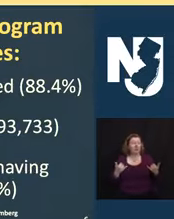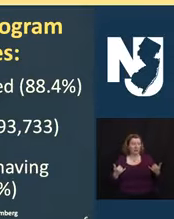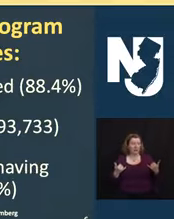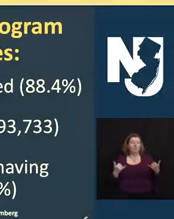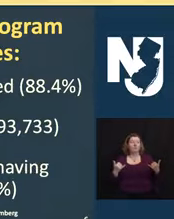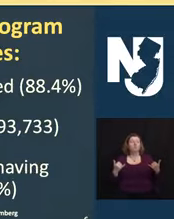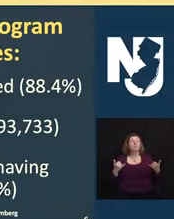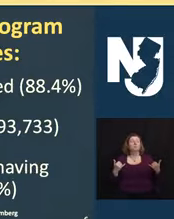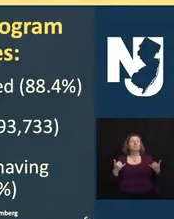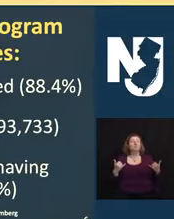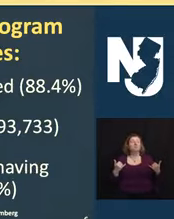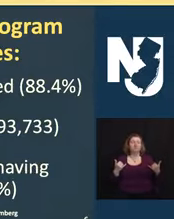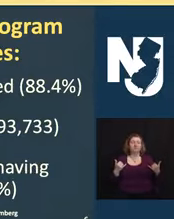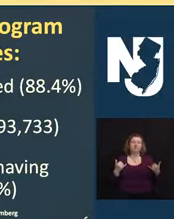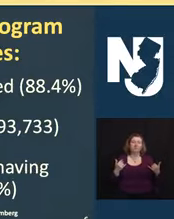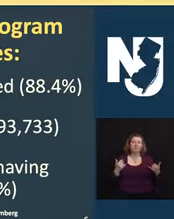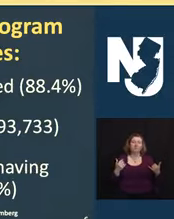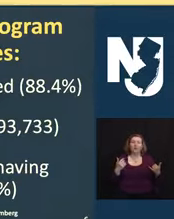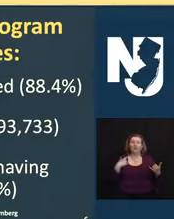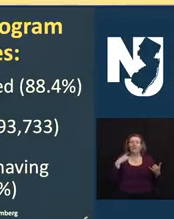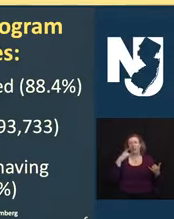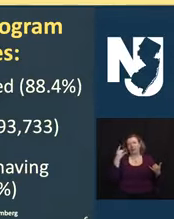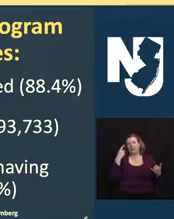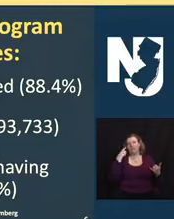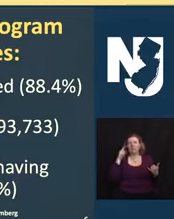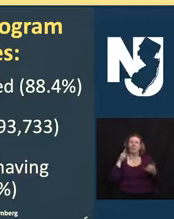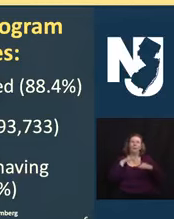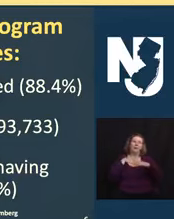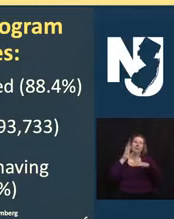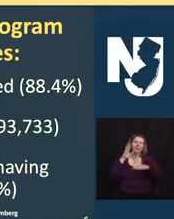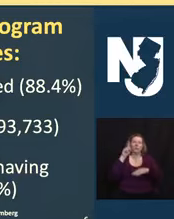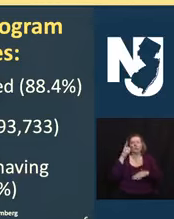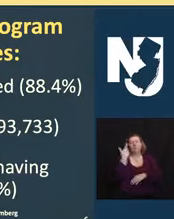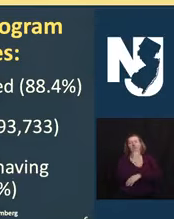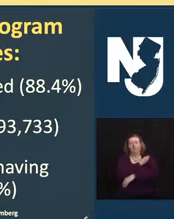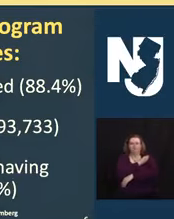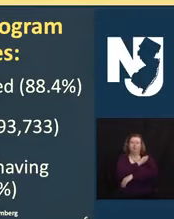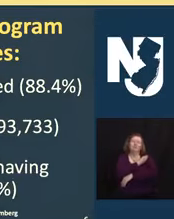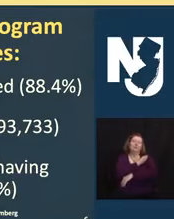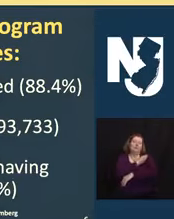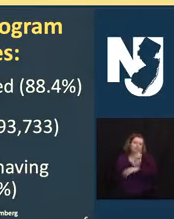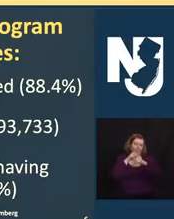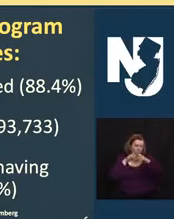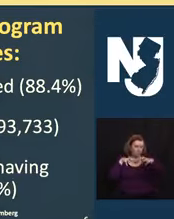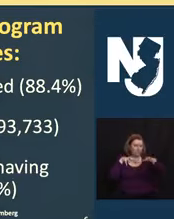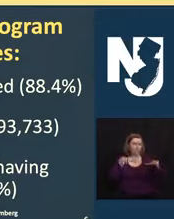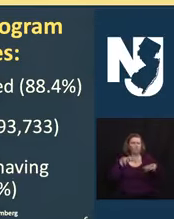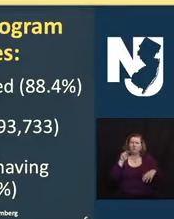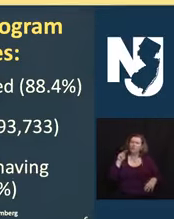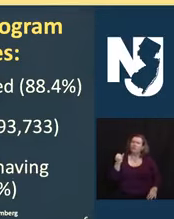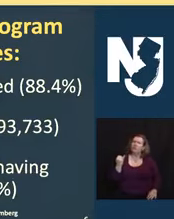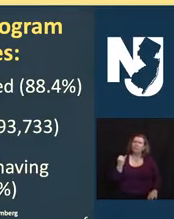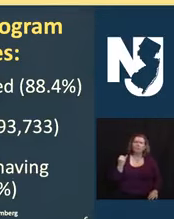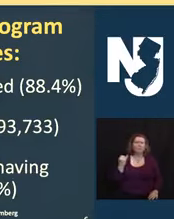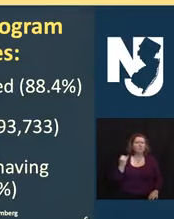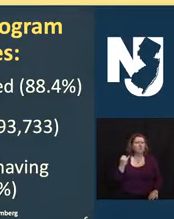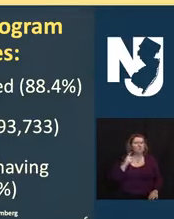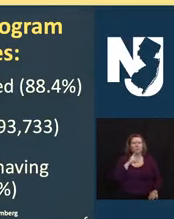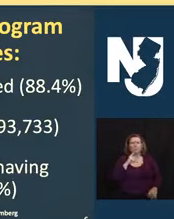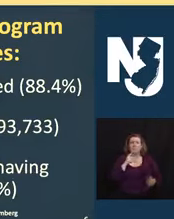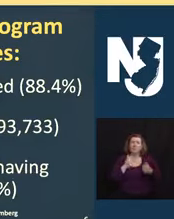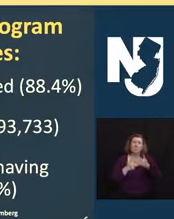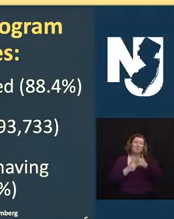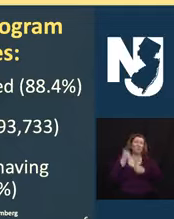1 dose, and we're the state with the largest population of any of the states in the top 10. So we continue to make